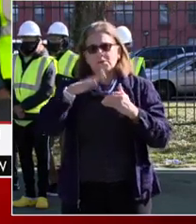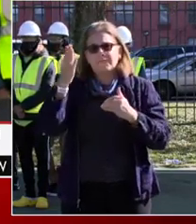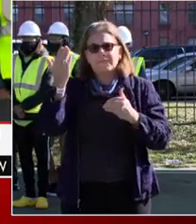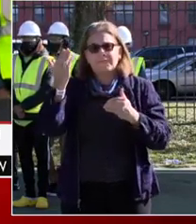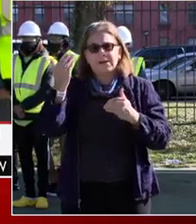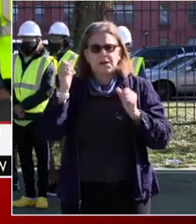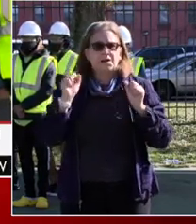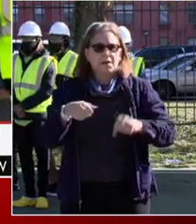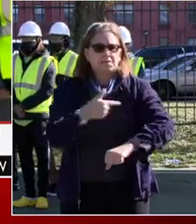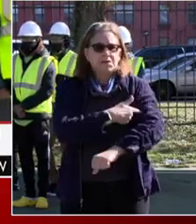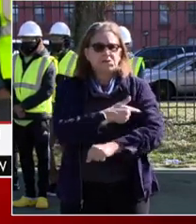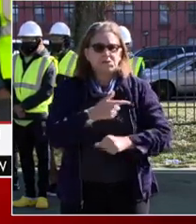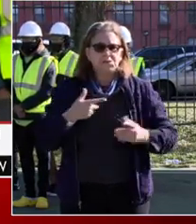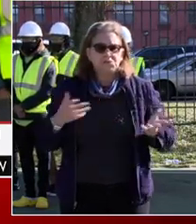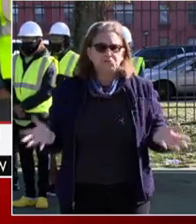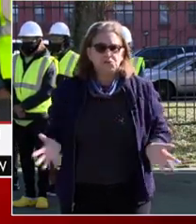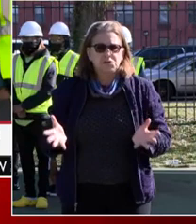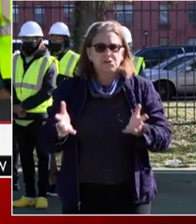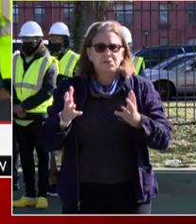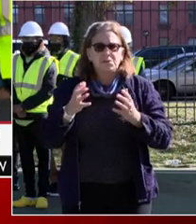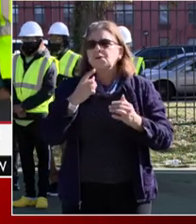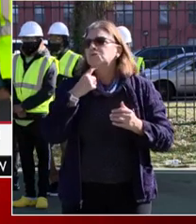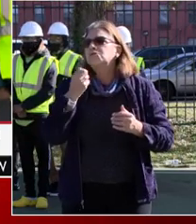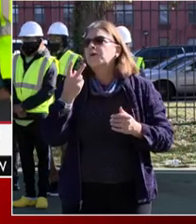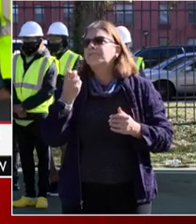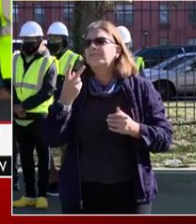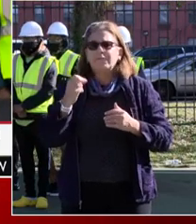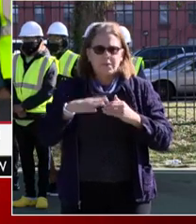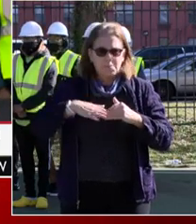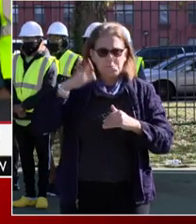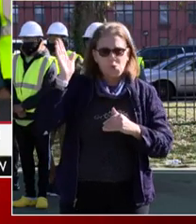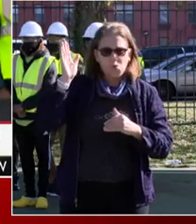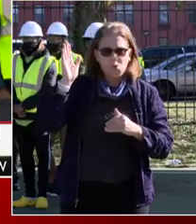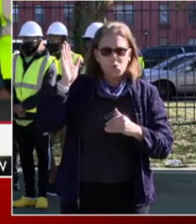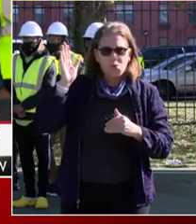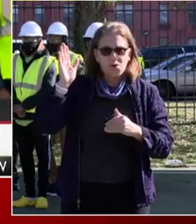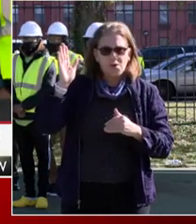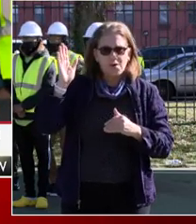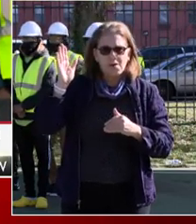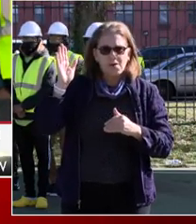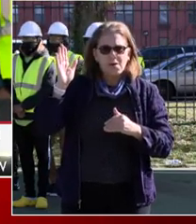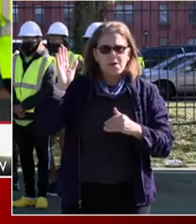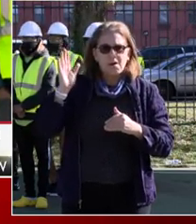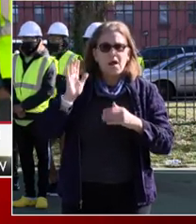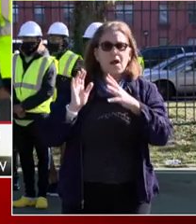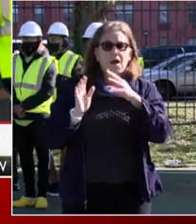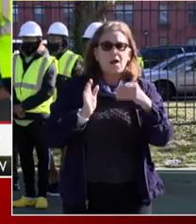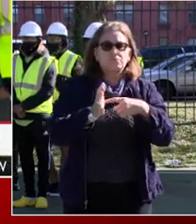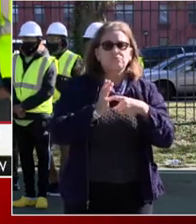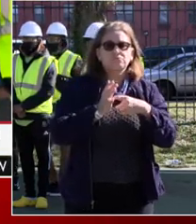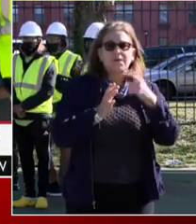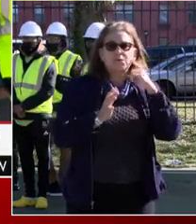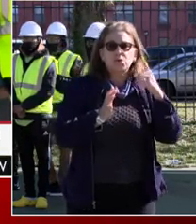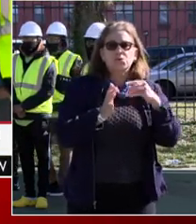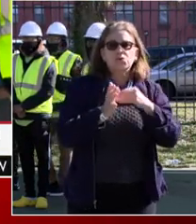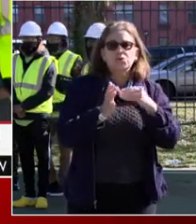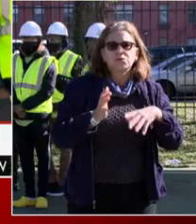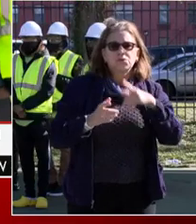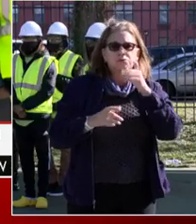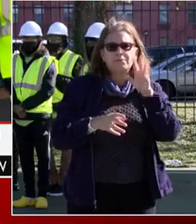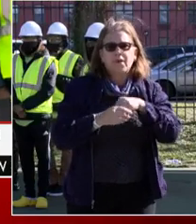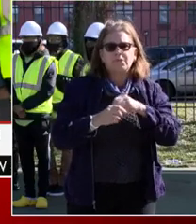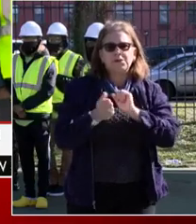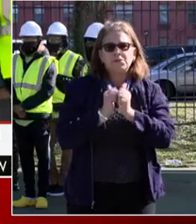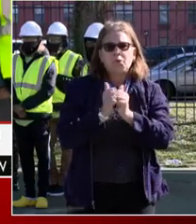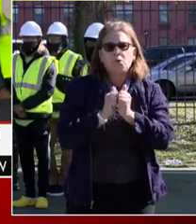12 and over. And we do have a mandate on student athletes in that age range. And so just to clarify, even if it is